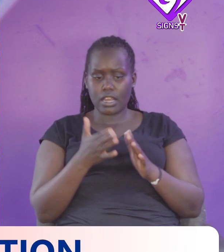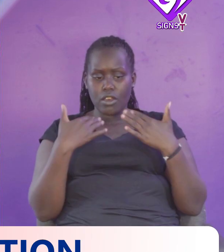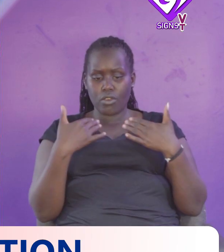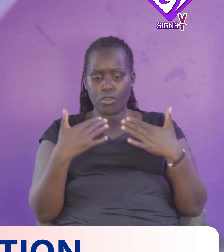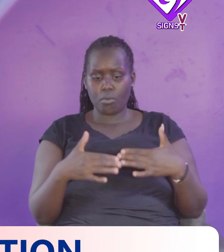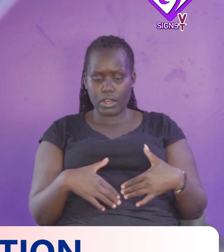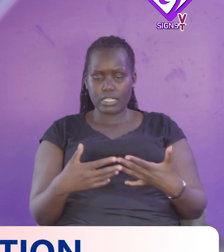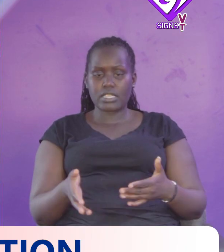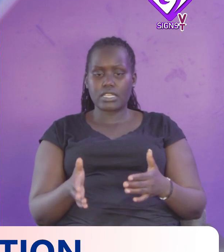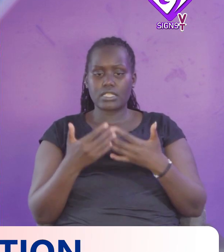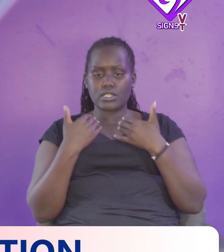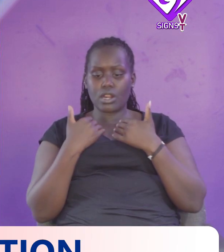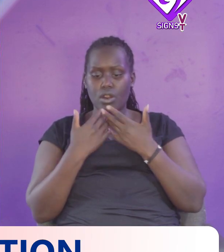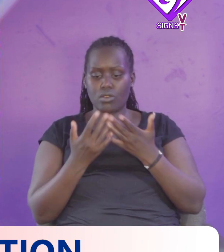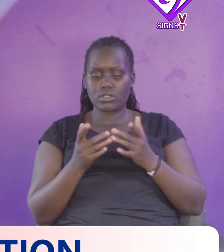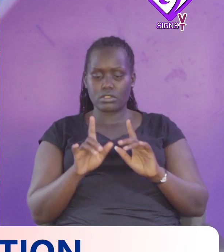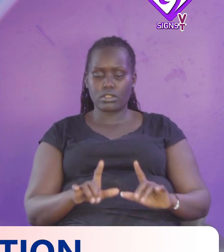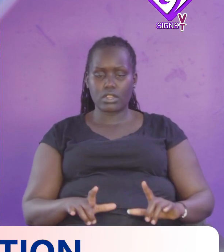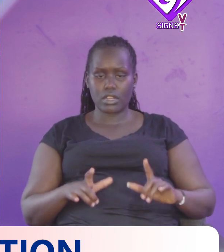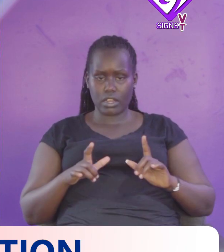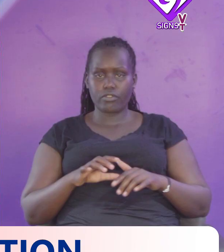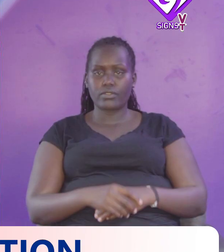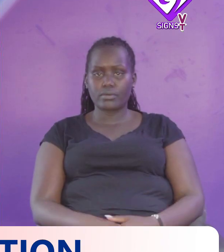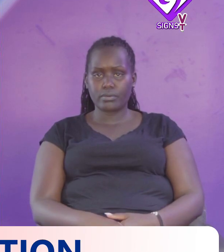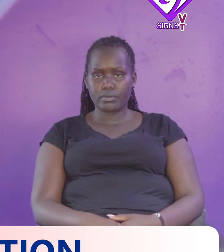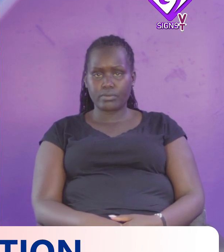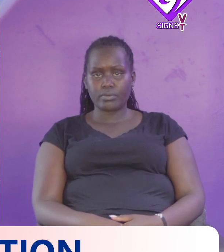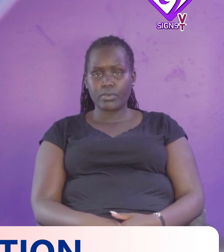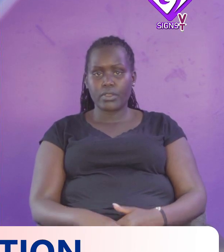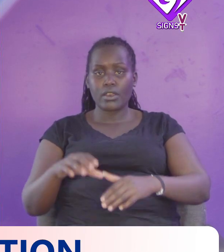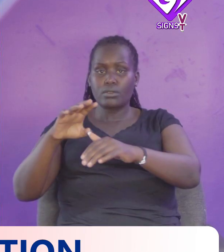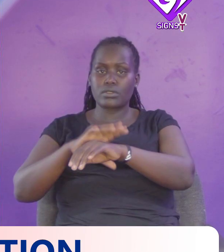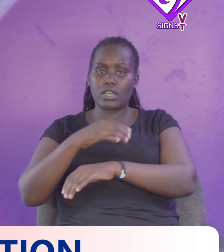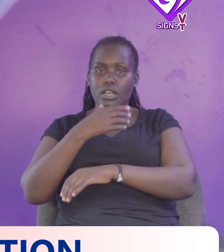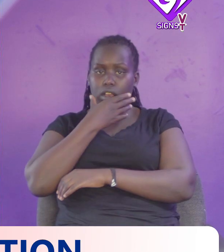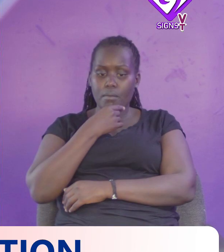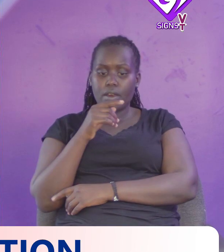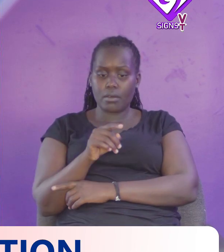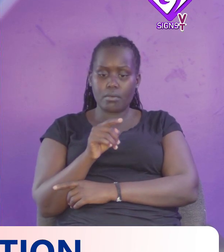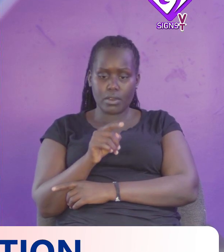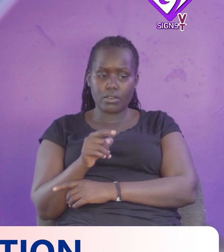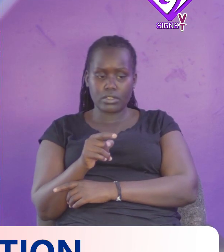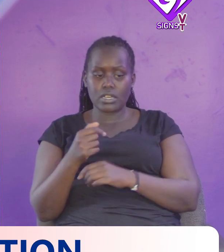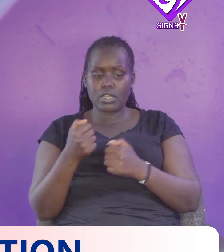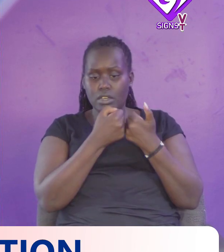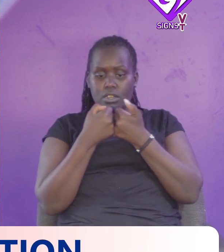life. But then, Dr. Besigye, Pole, you take a man because this person it challenges you.